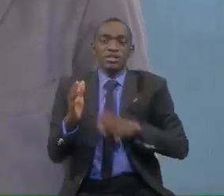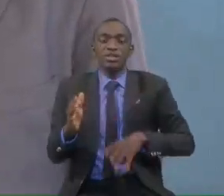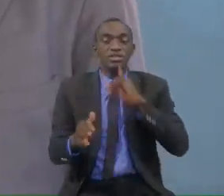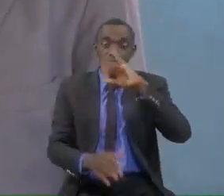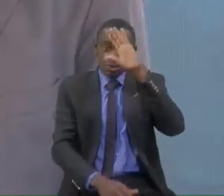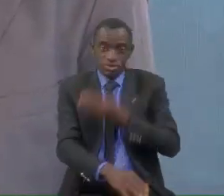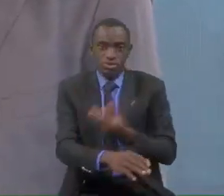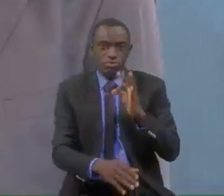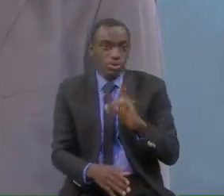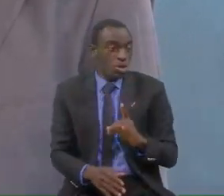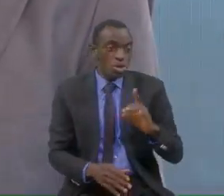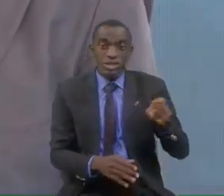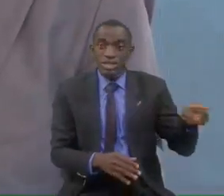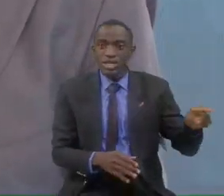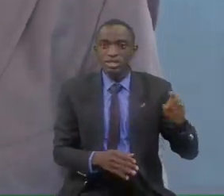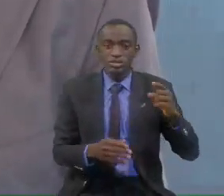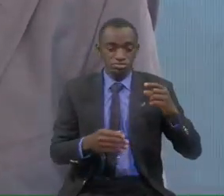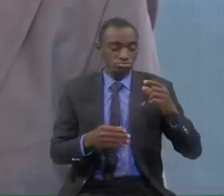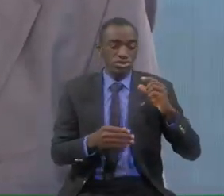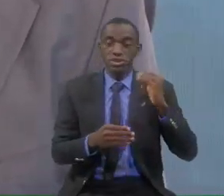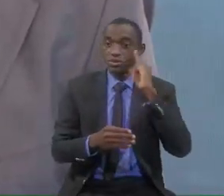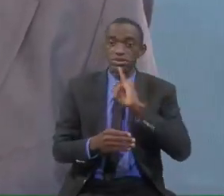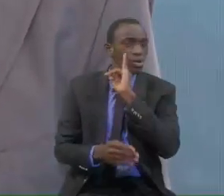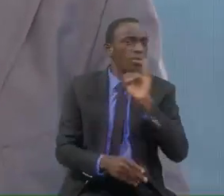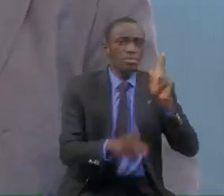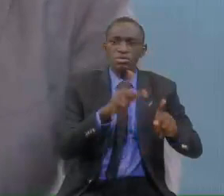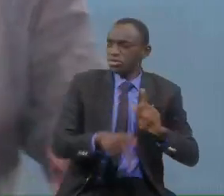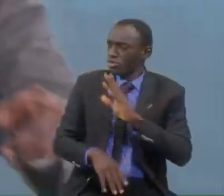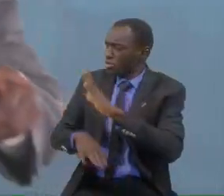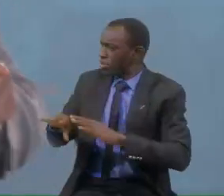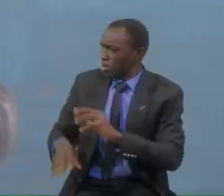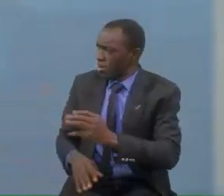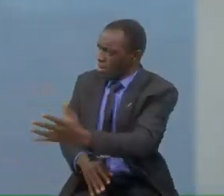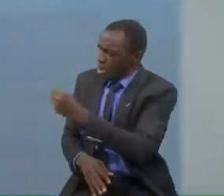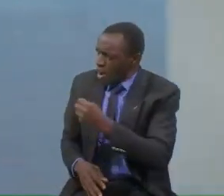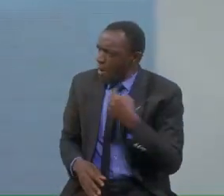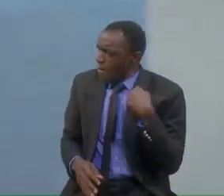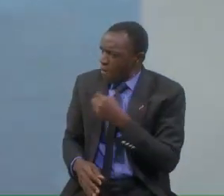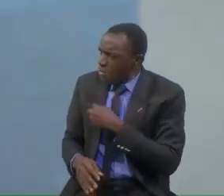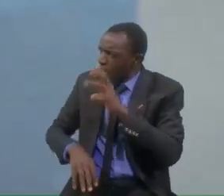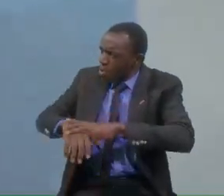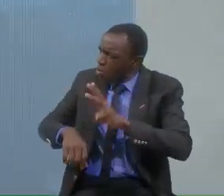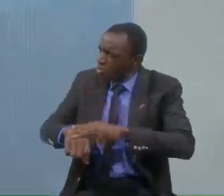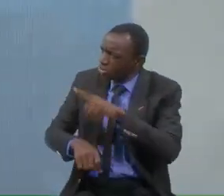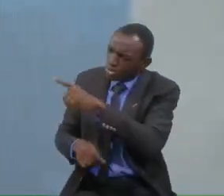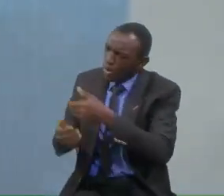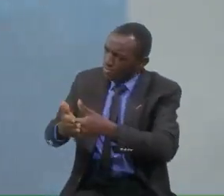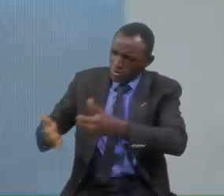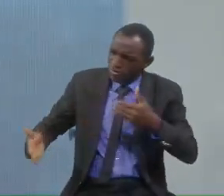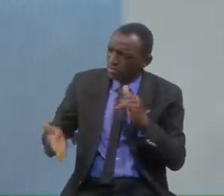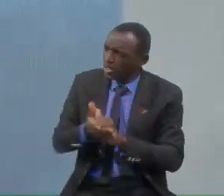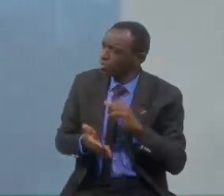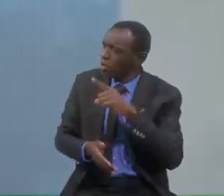not strictly warn you, challenge you, command you that you must not even preach in